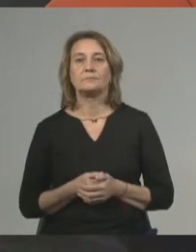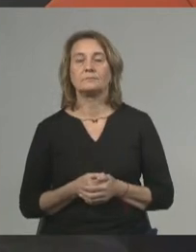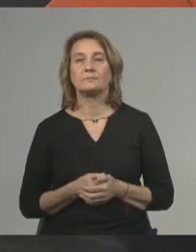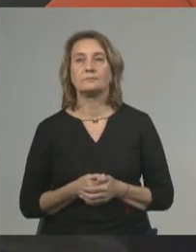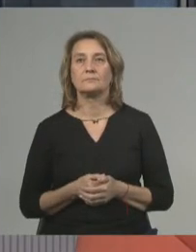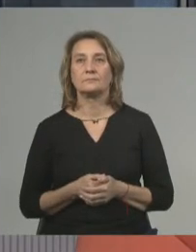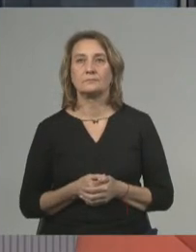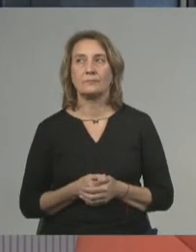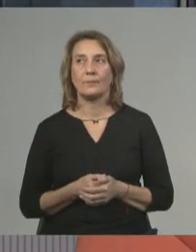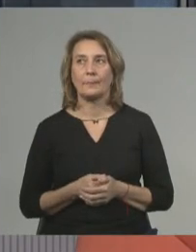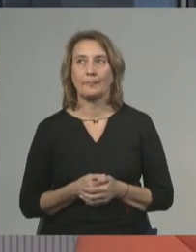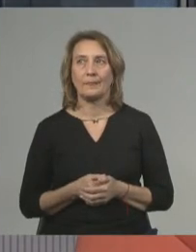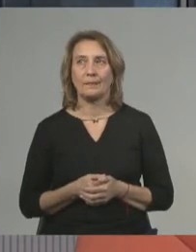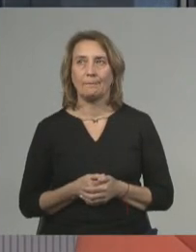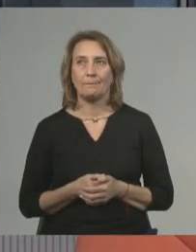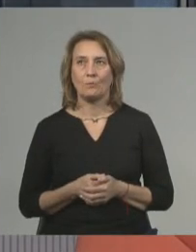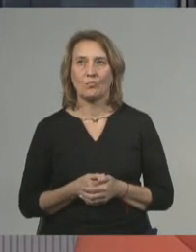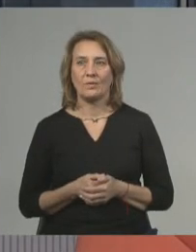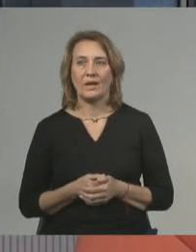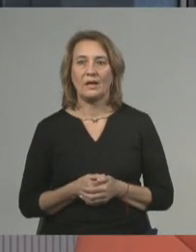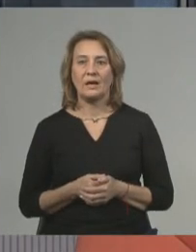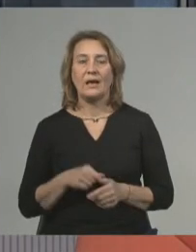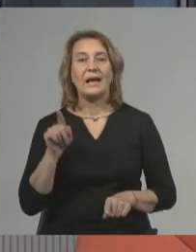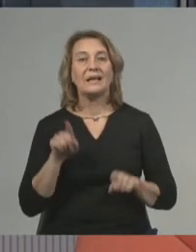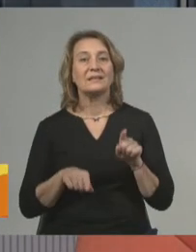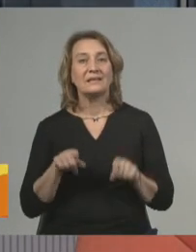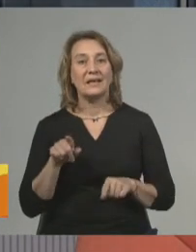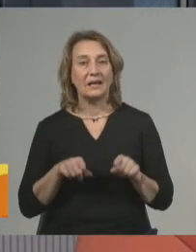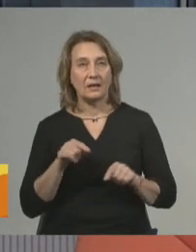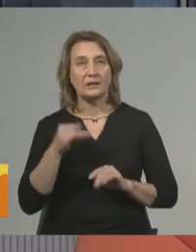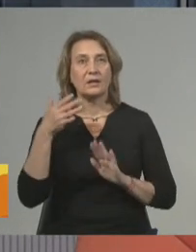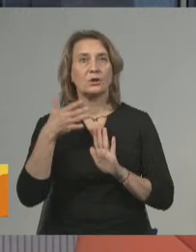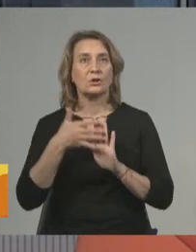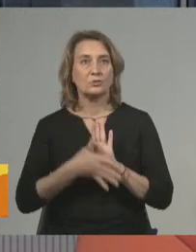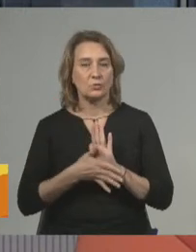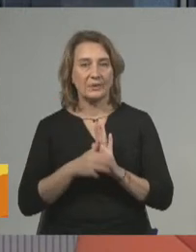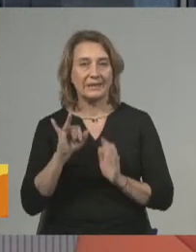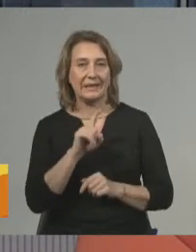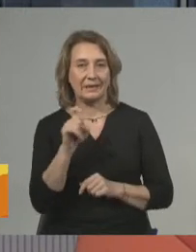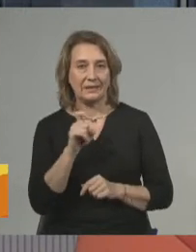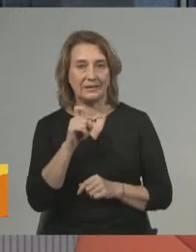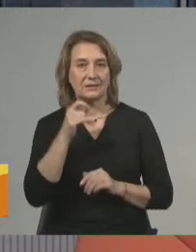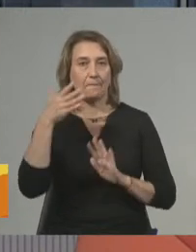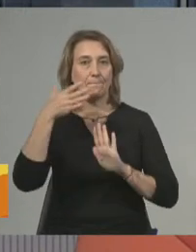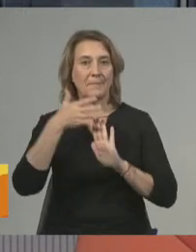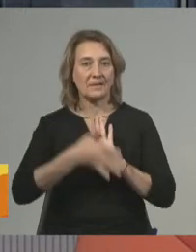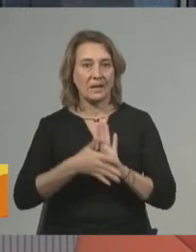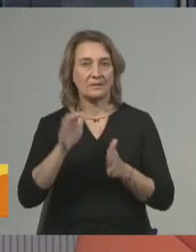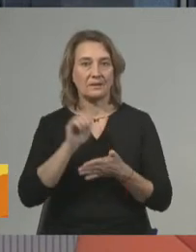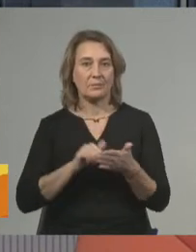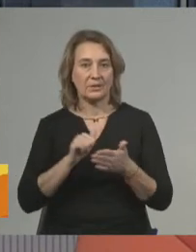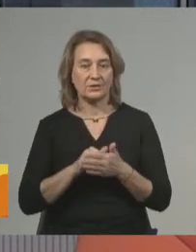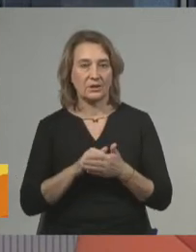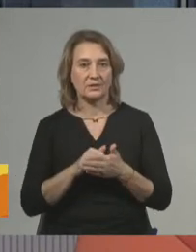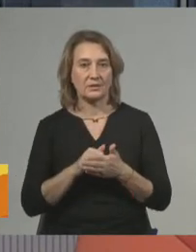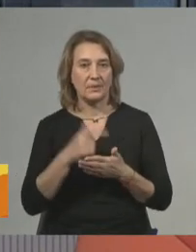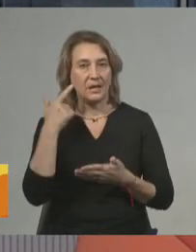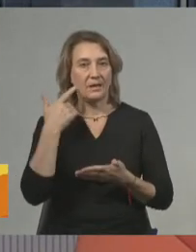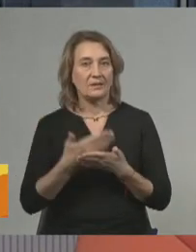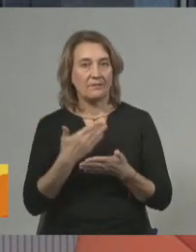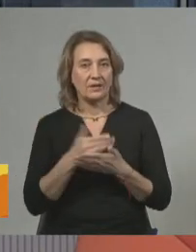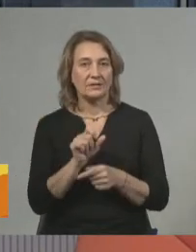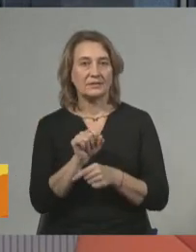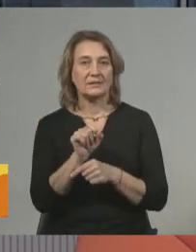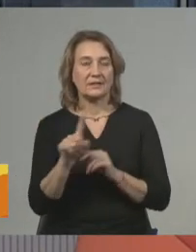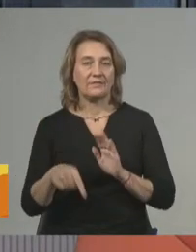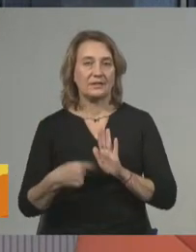for some understandable reason sometimes have been quite hesitant to ask i i think would really be beneficial for